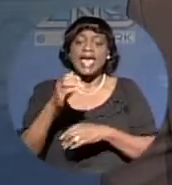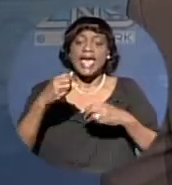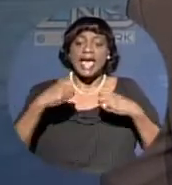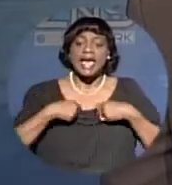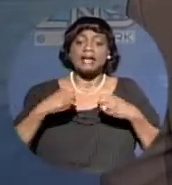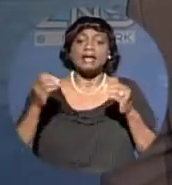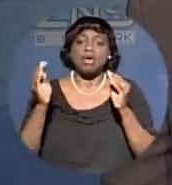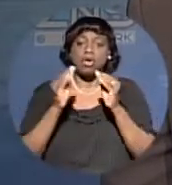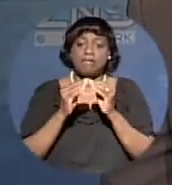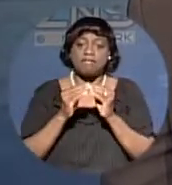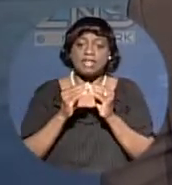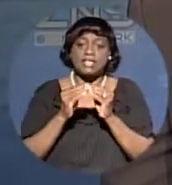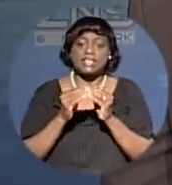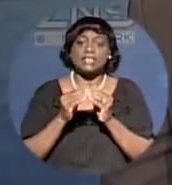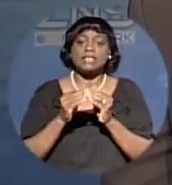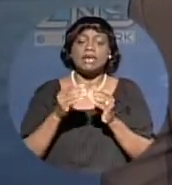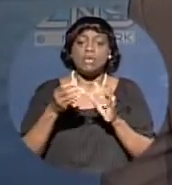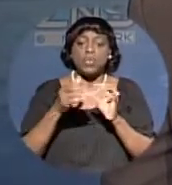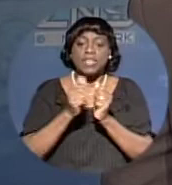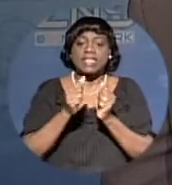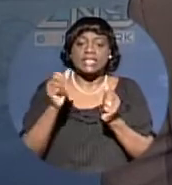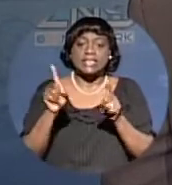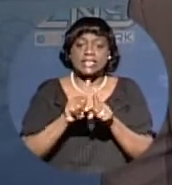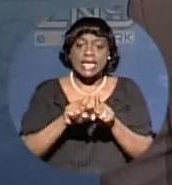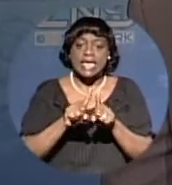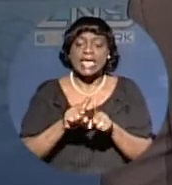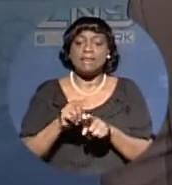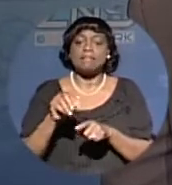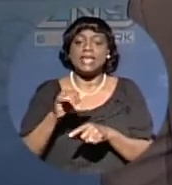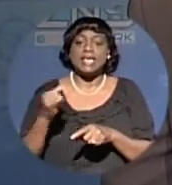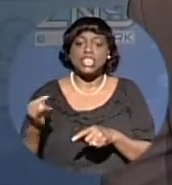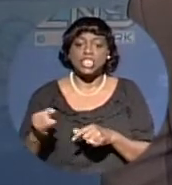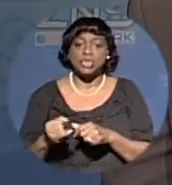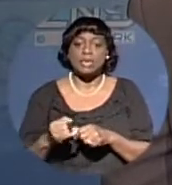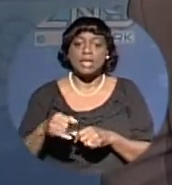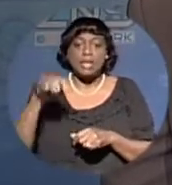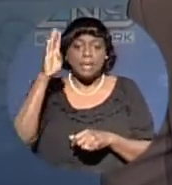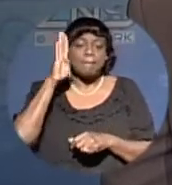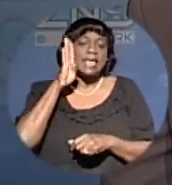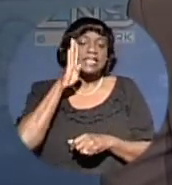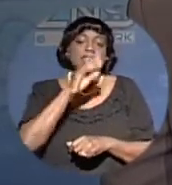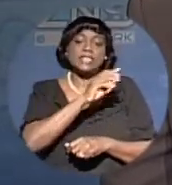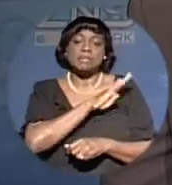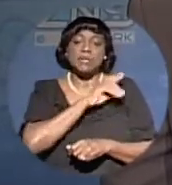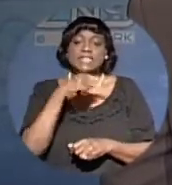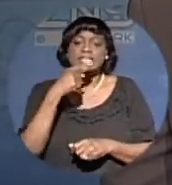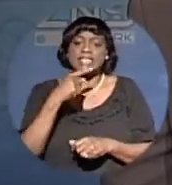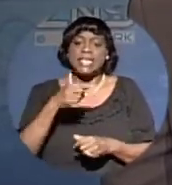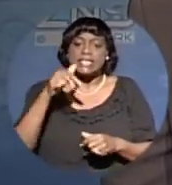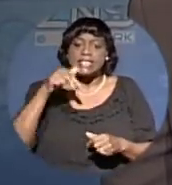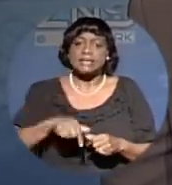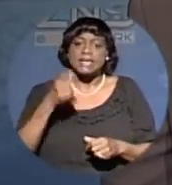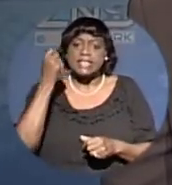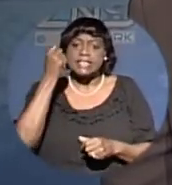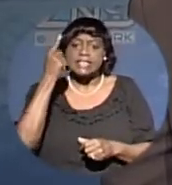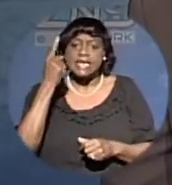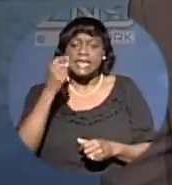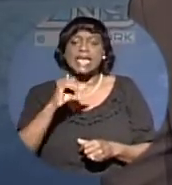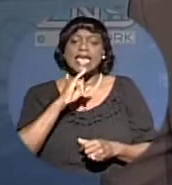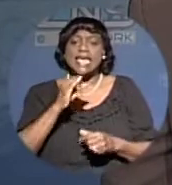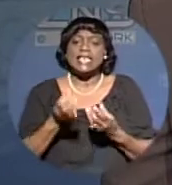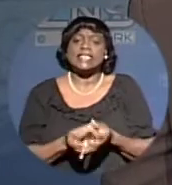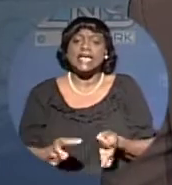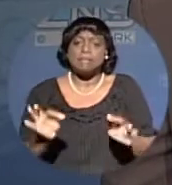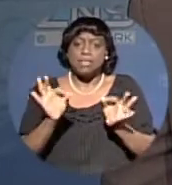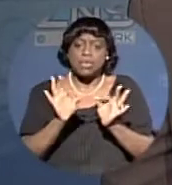issue. CLB President Dr. Betsy Vogul-Boze says a deeper understanding is crucial when it comes to reducing the high incidence of violence.